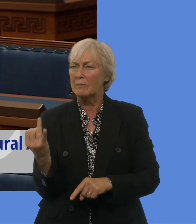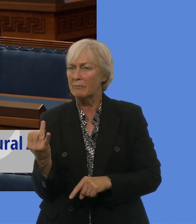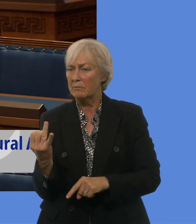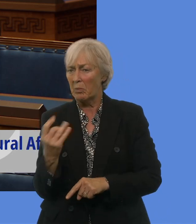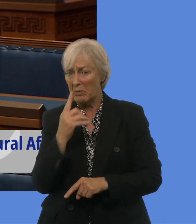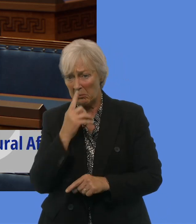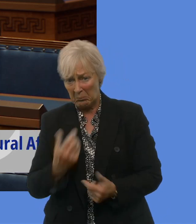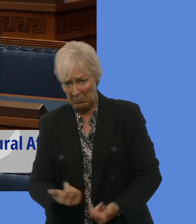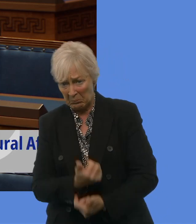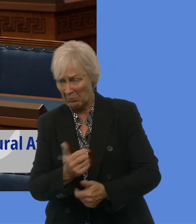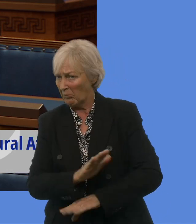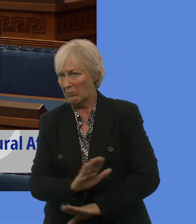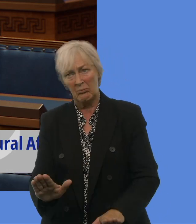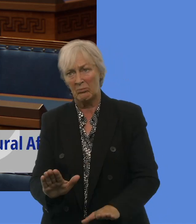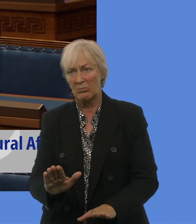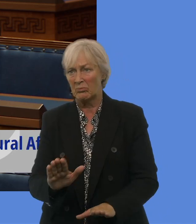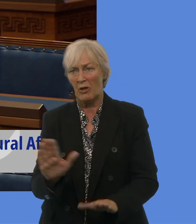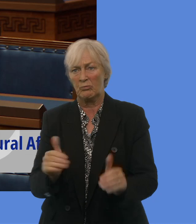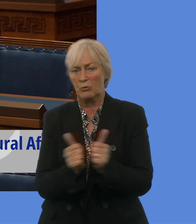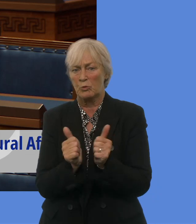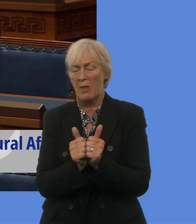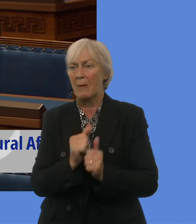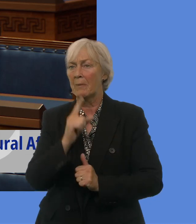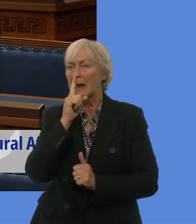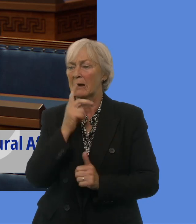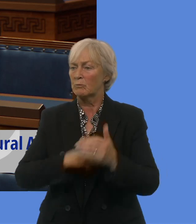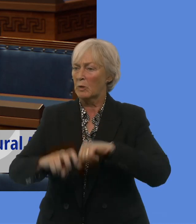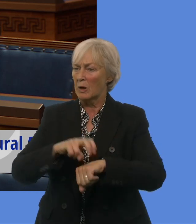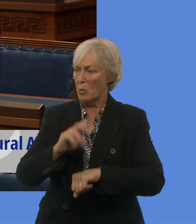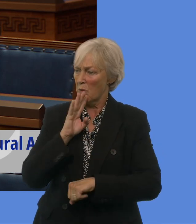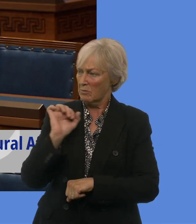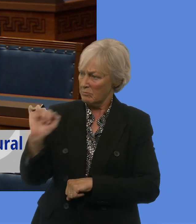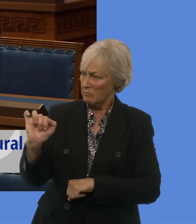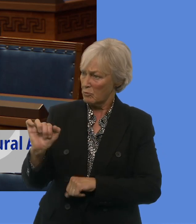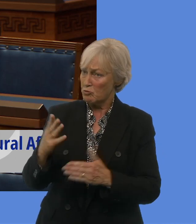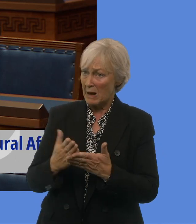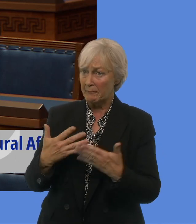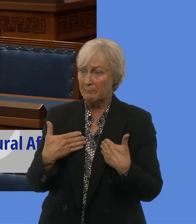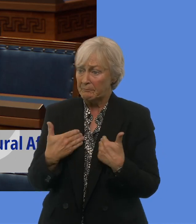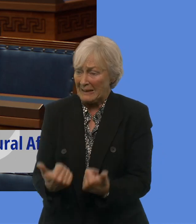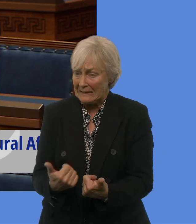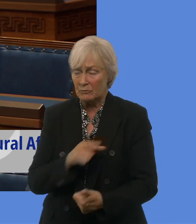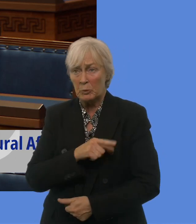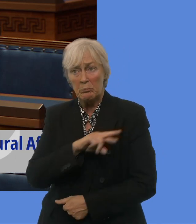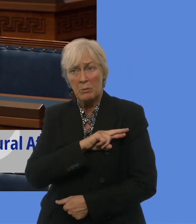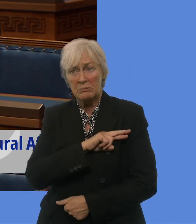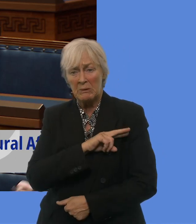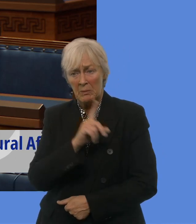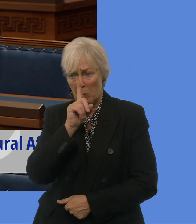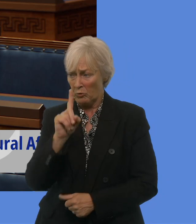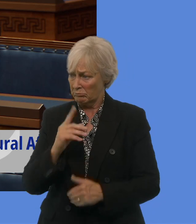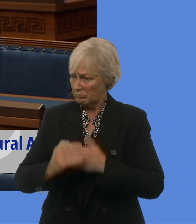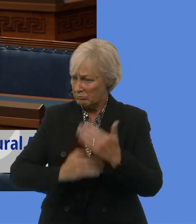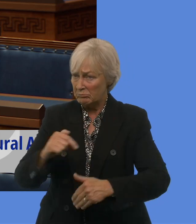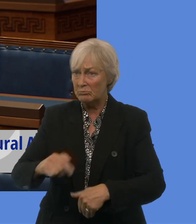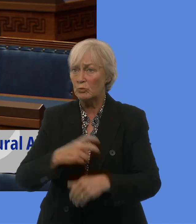it's tenable to have that in place. I don't believe that NI Water in its current state is fit for purpose. I think that what's happening here in Northern